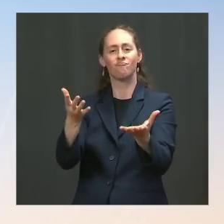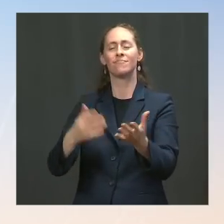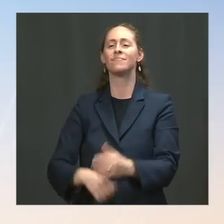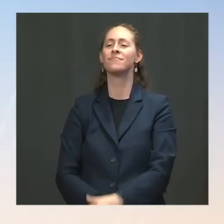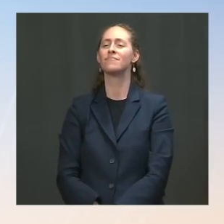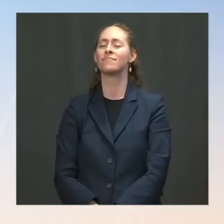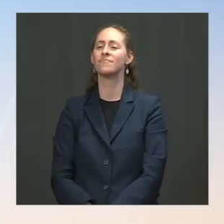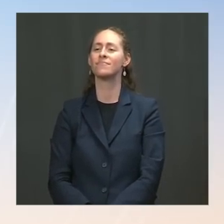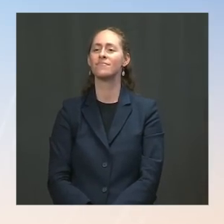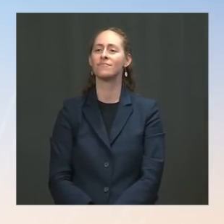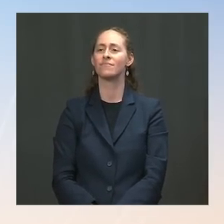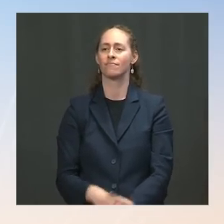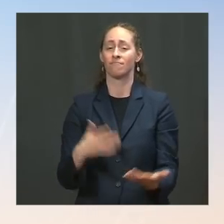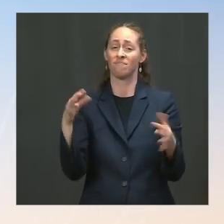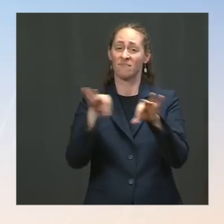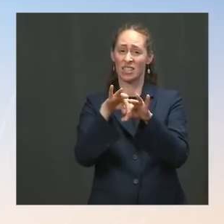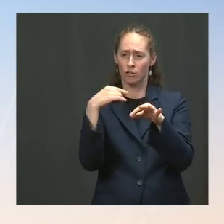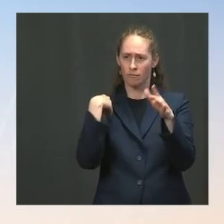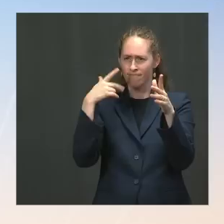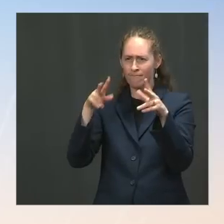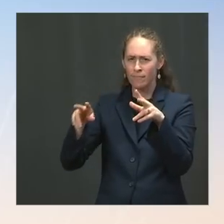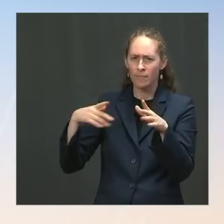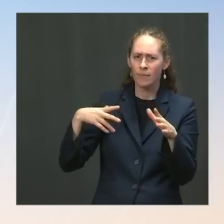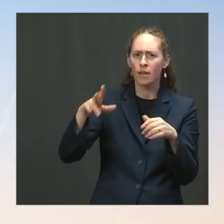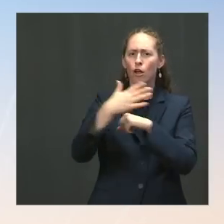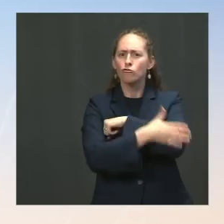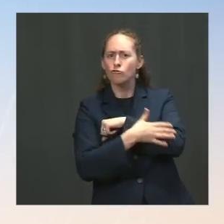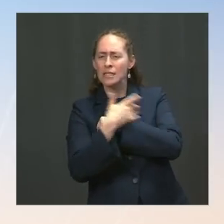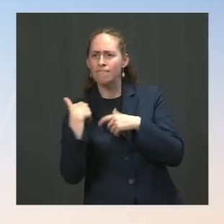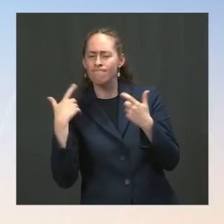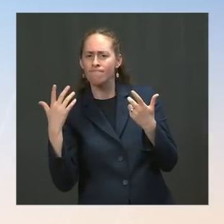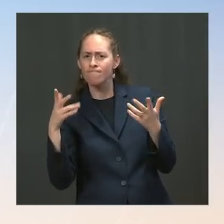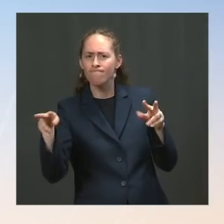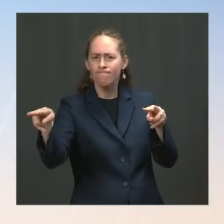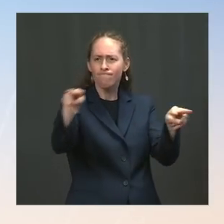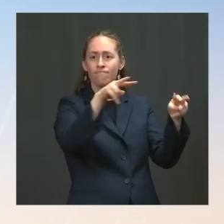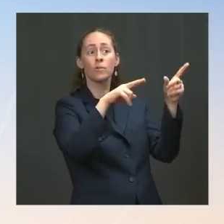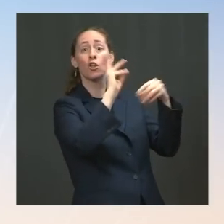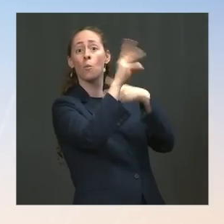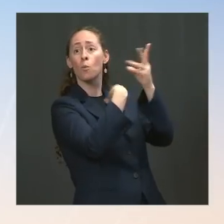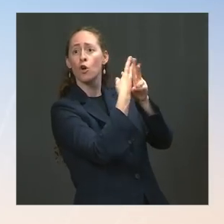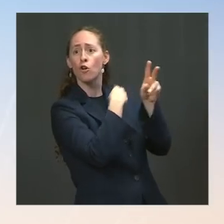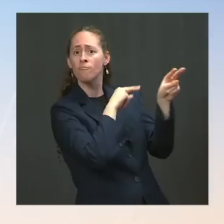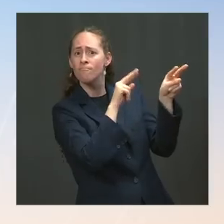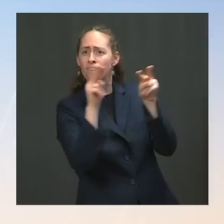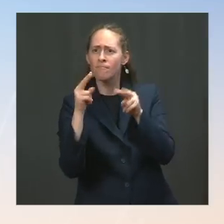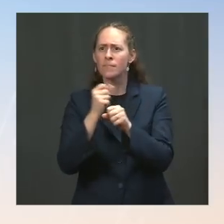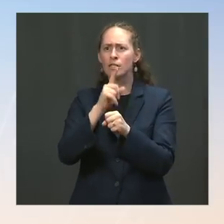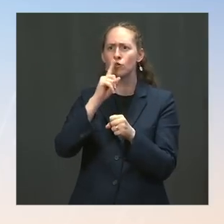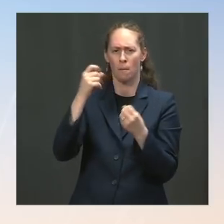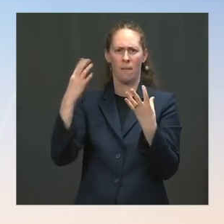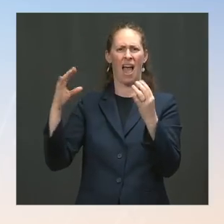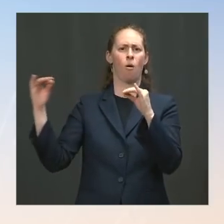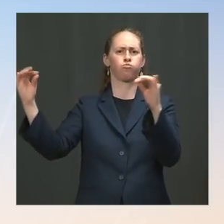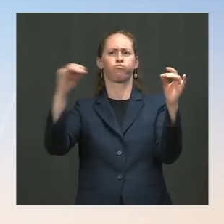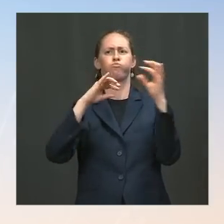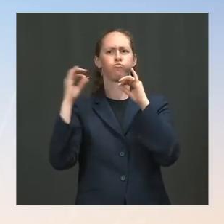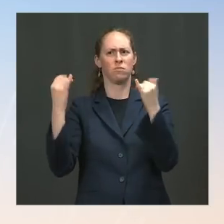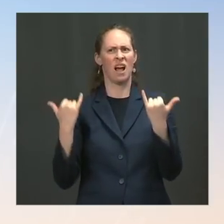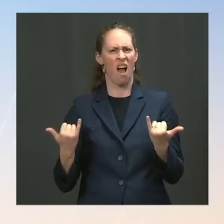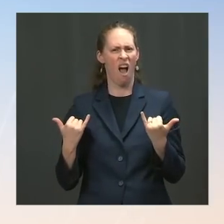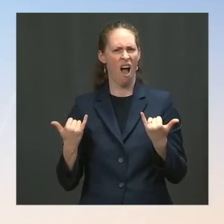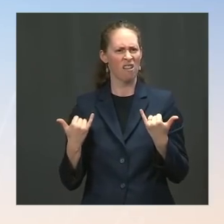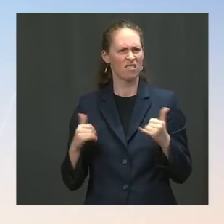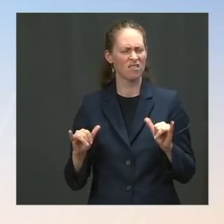ongoing interagency discussions, but I don't have an estimate on when it will be formally concluded. On the Delta variant and